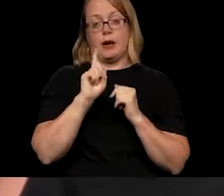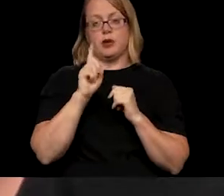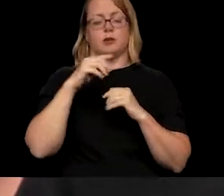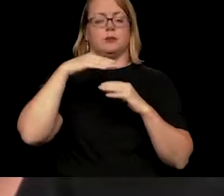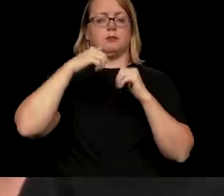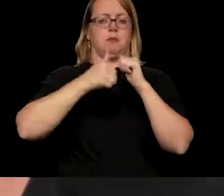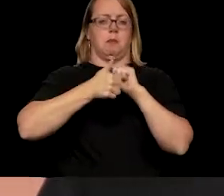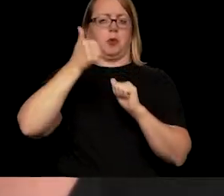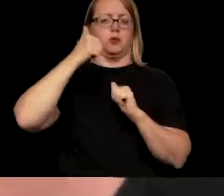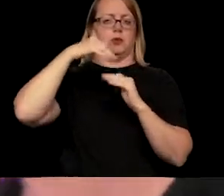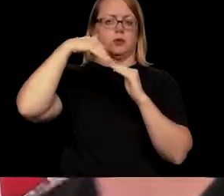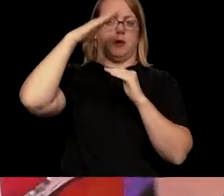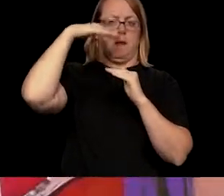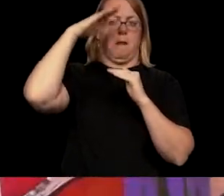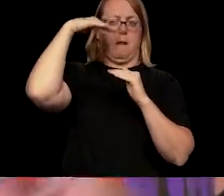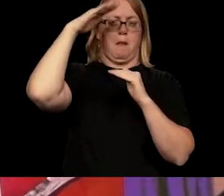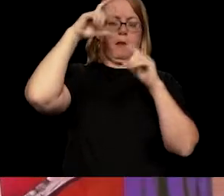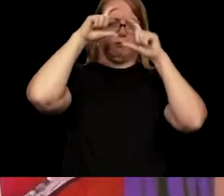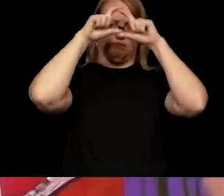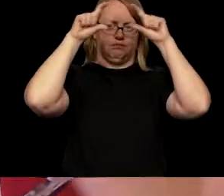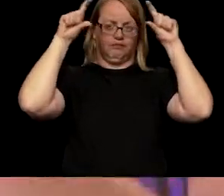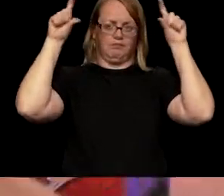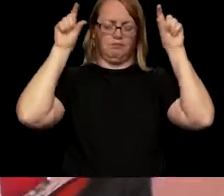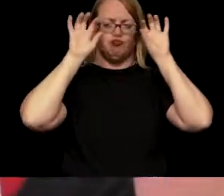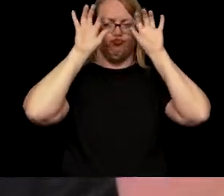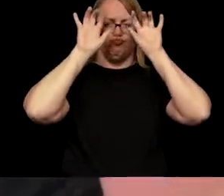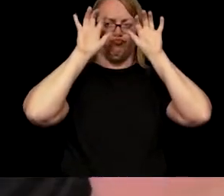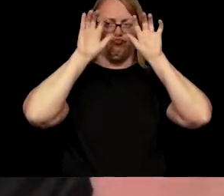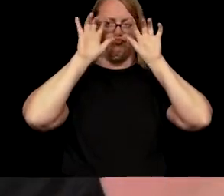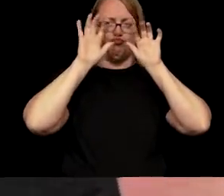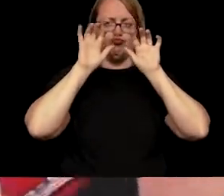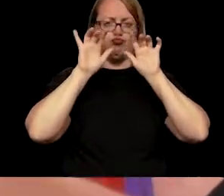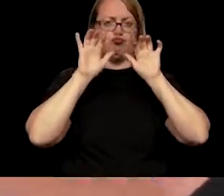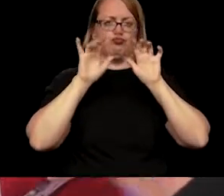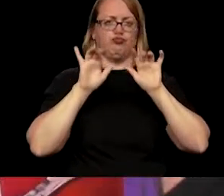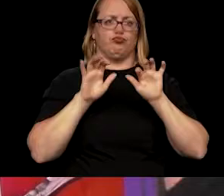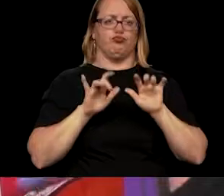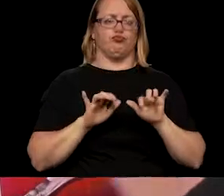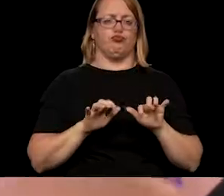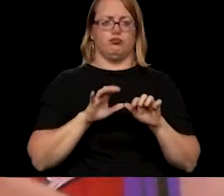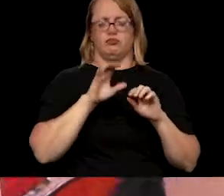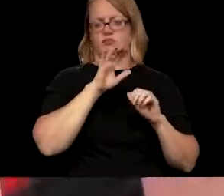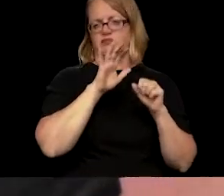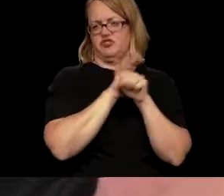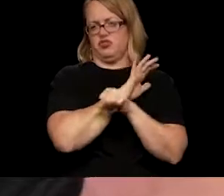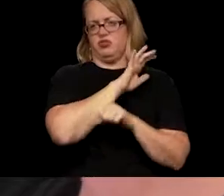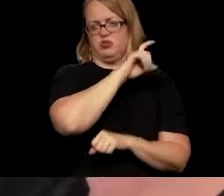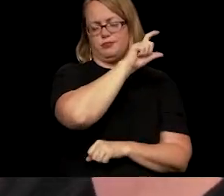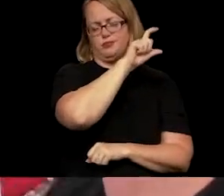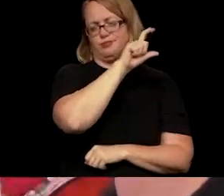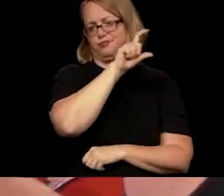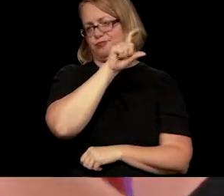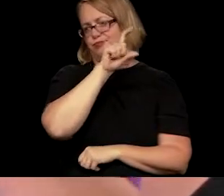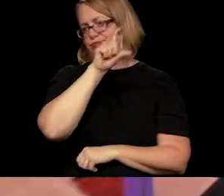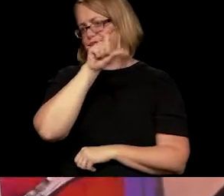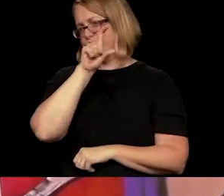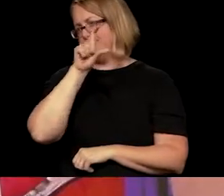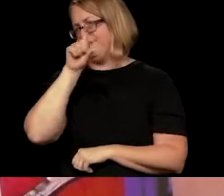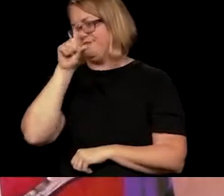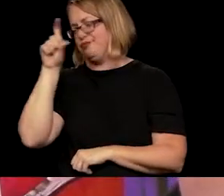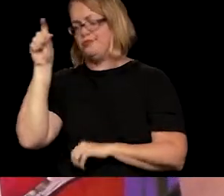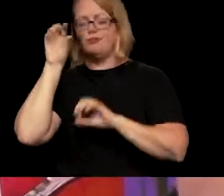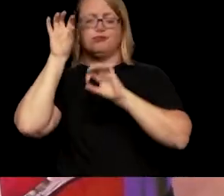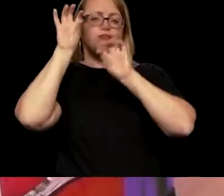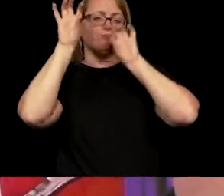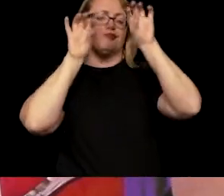by doing the orange. This is on the top third of the painting. Because the trees are a little wet, we're